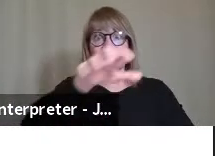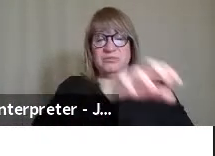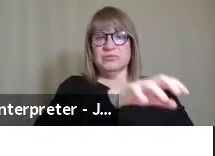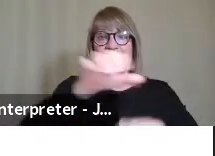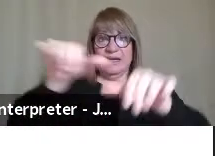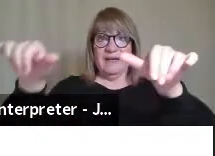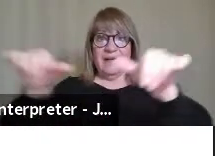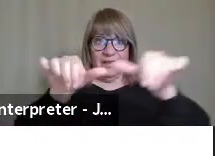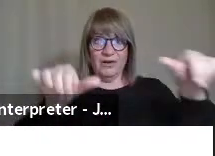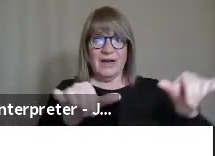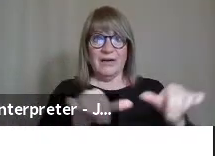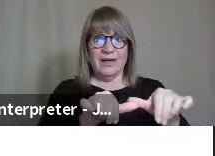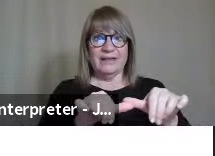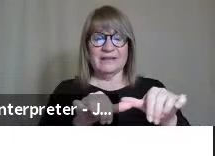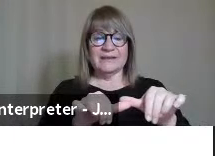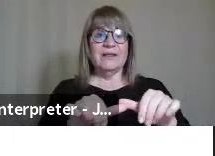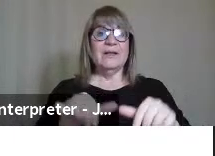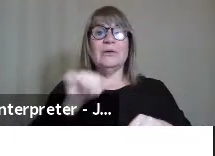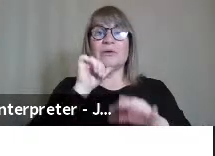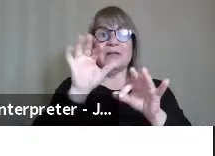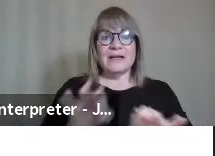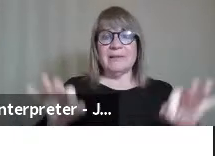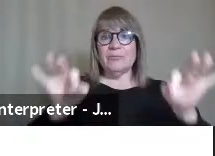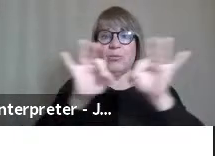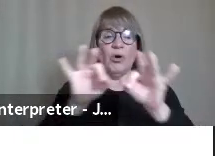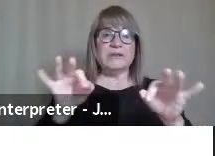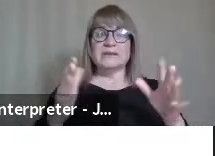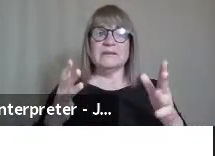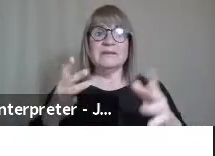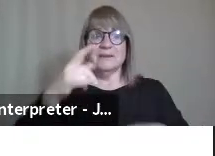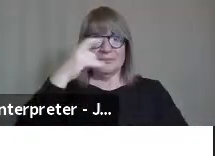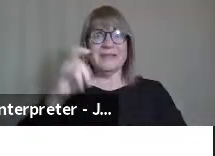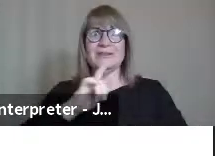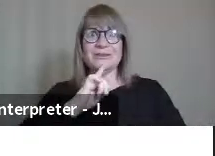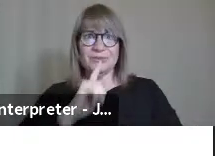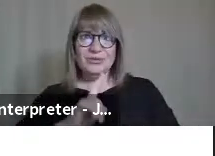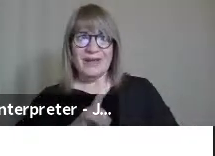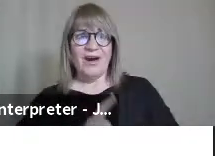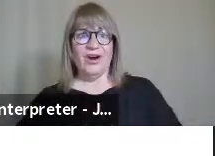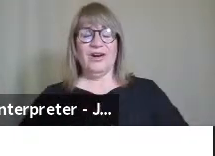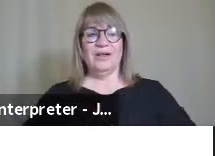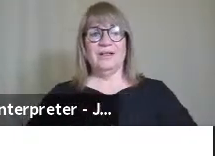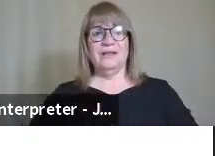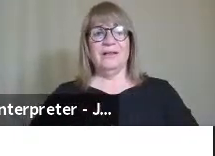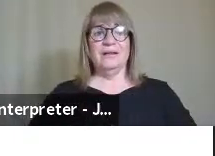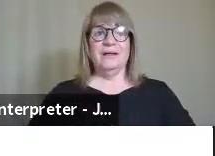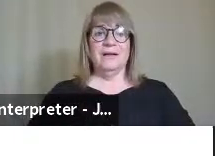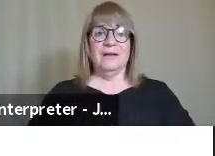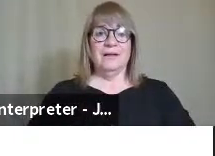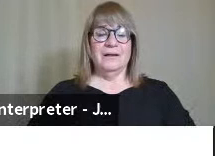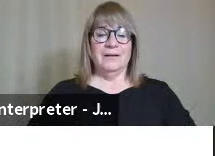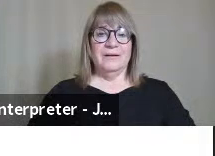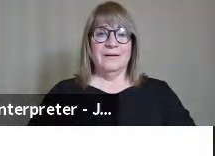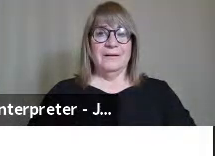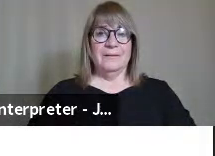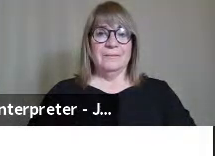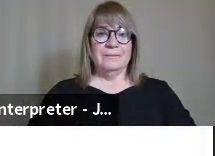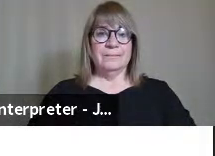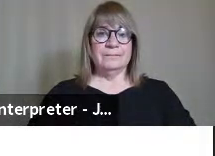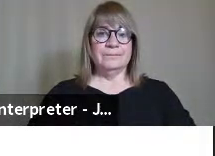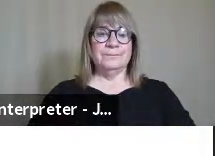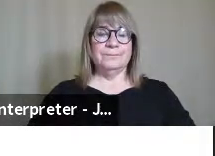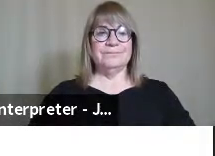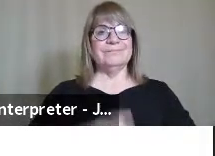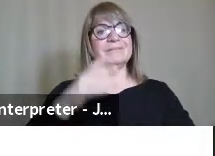or individuals from the us were not important because they were i think it's it's this is uh an